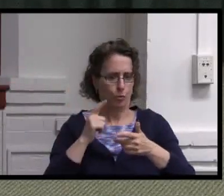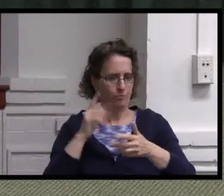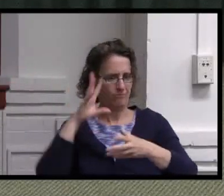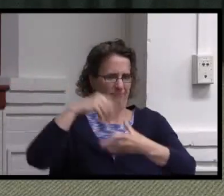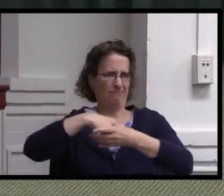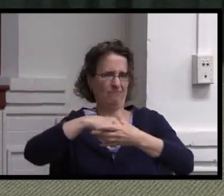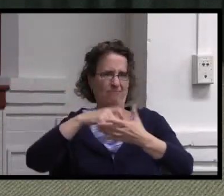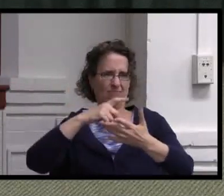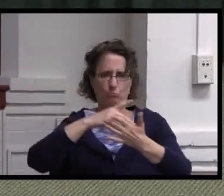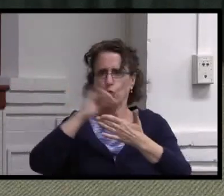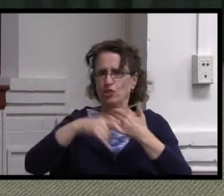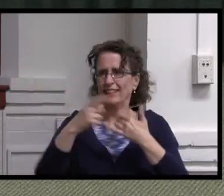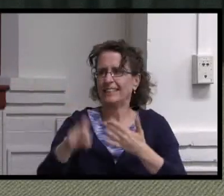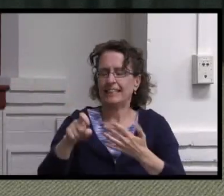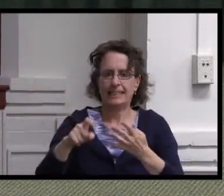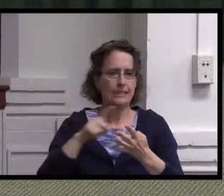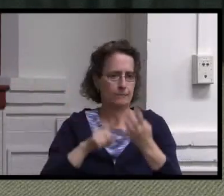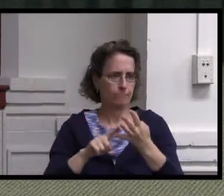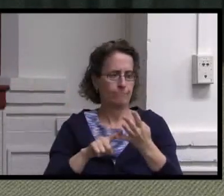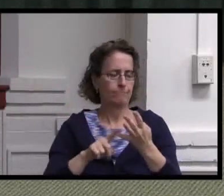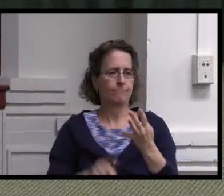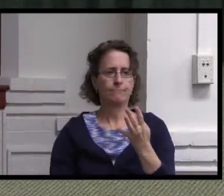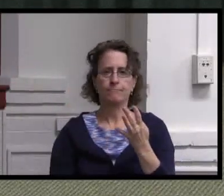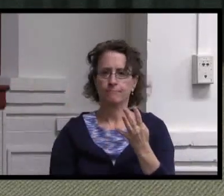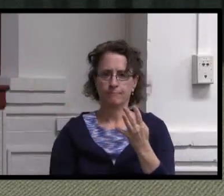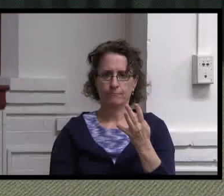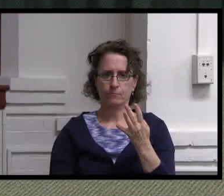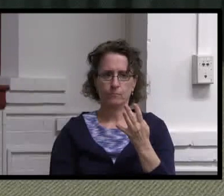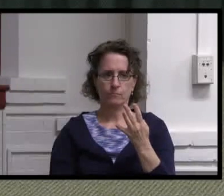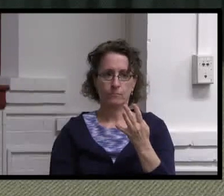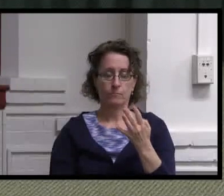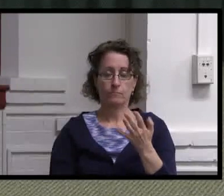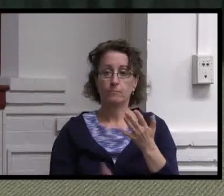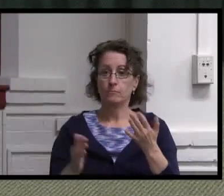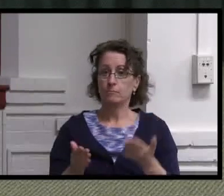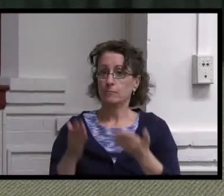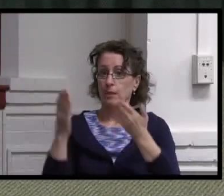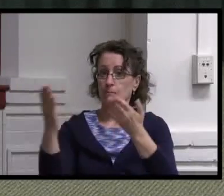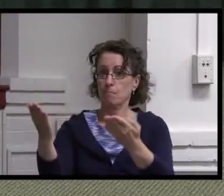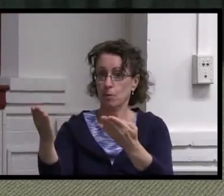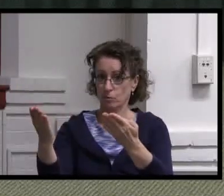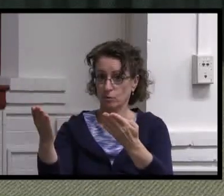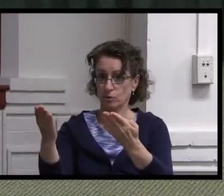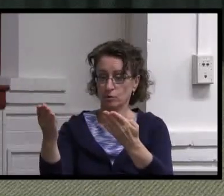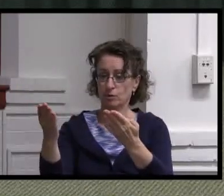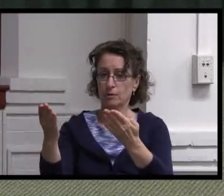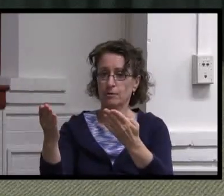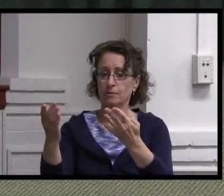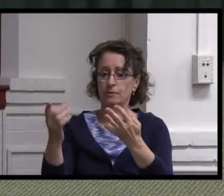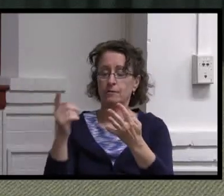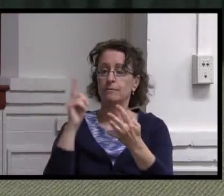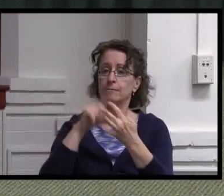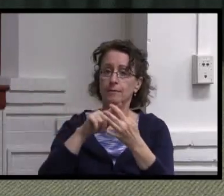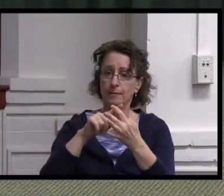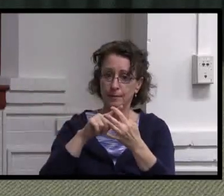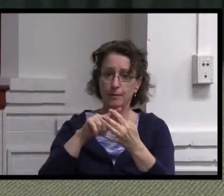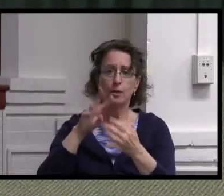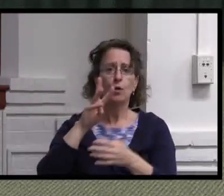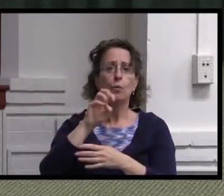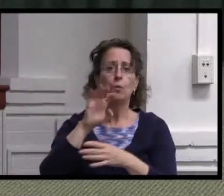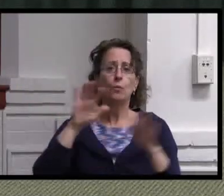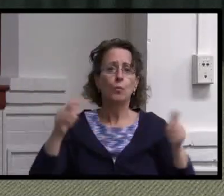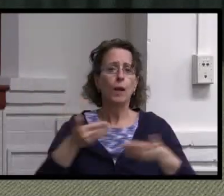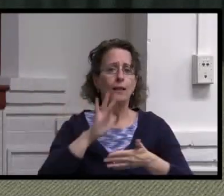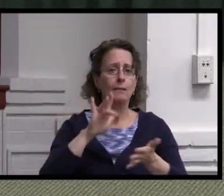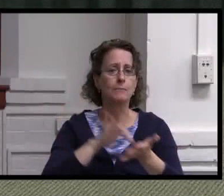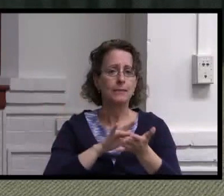Pump Station Upgrade Project. We have a motion to about the Welcome Center Pump Station